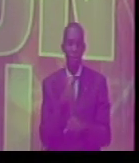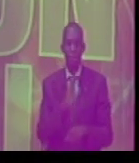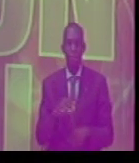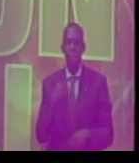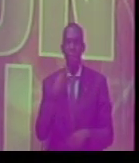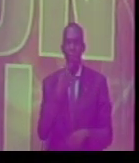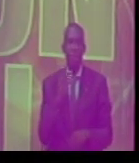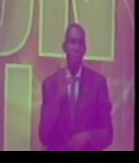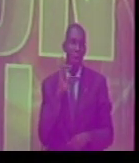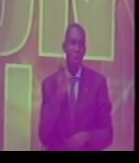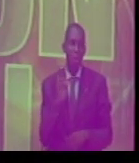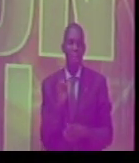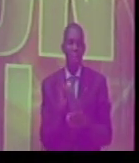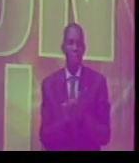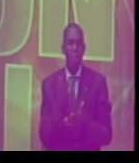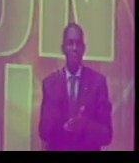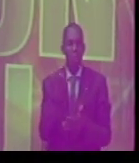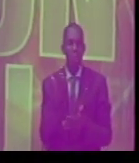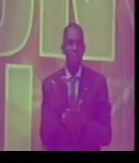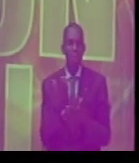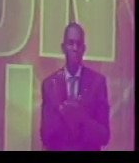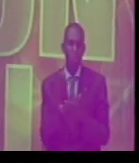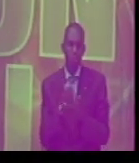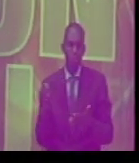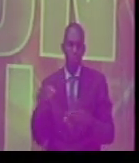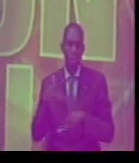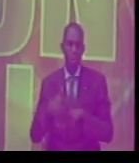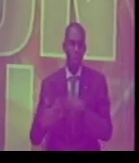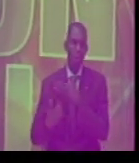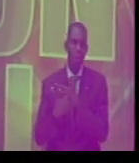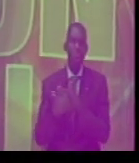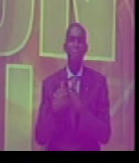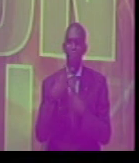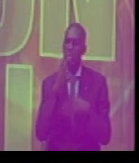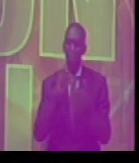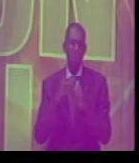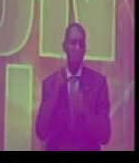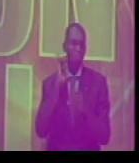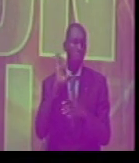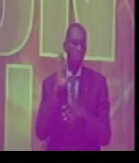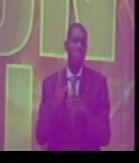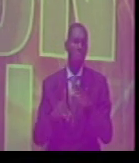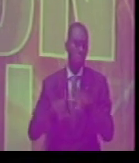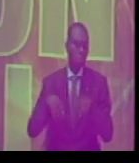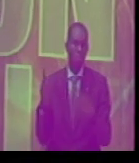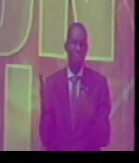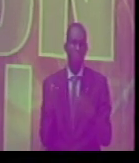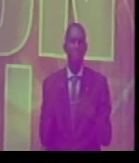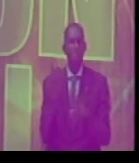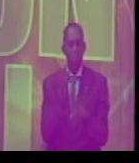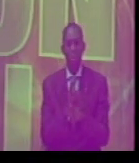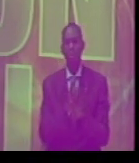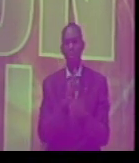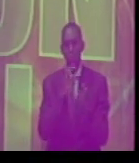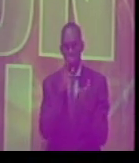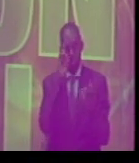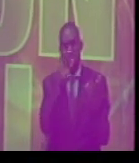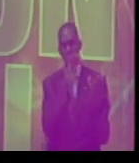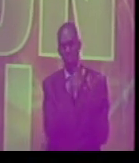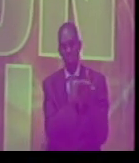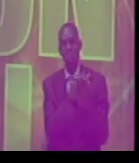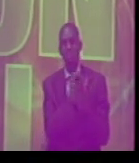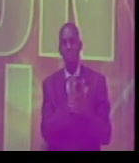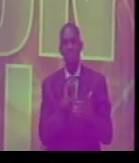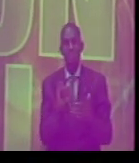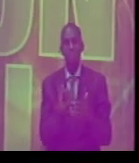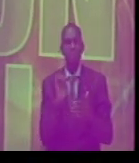the Lord. It was last year my children told me that something was on my back. I told them it will go. I kept